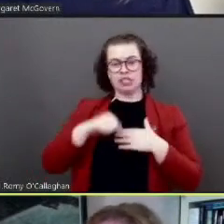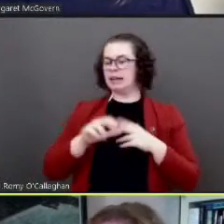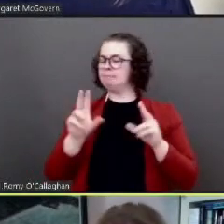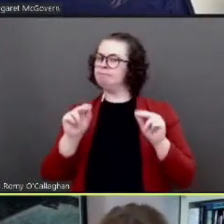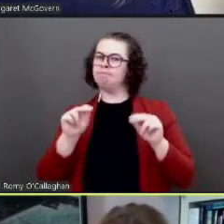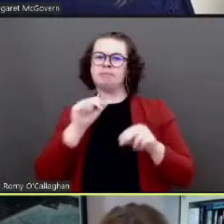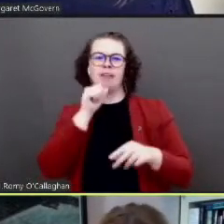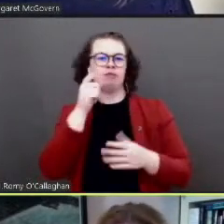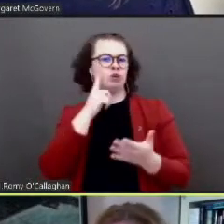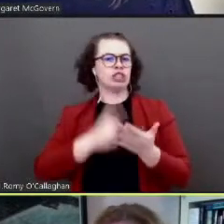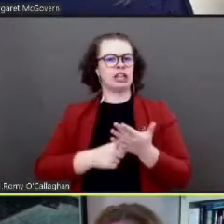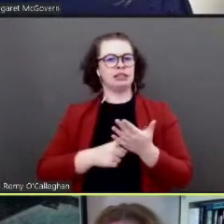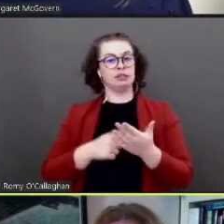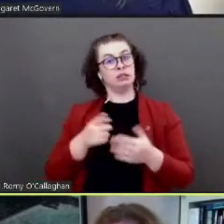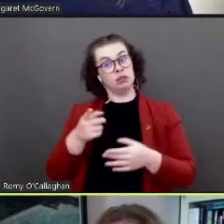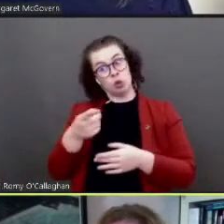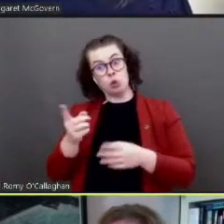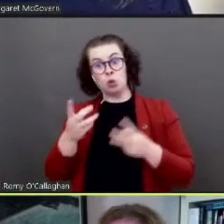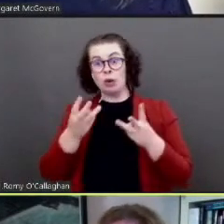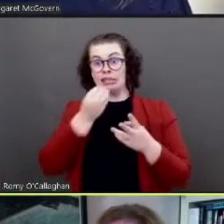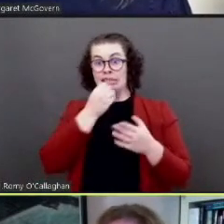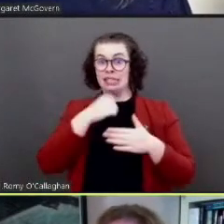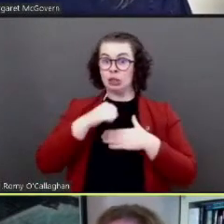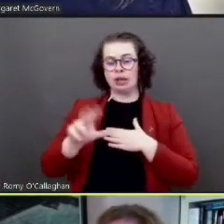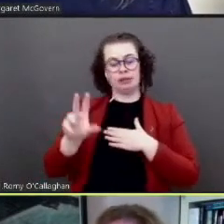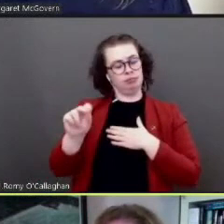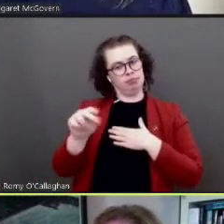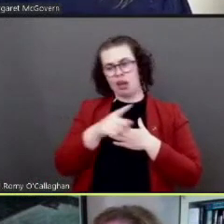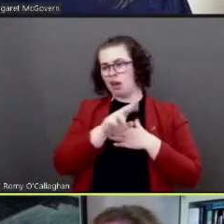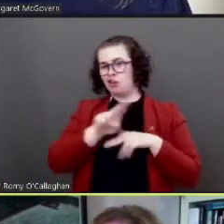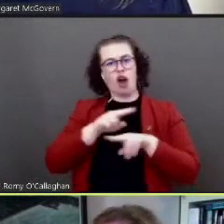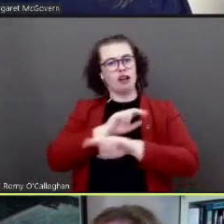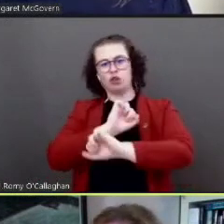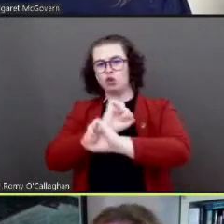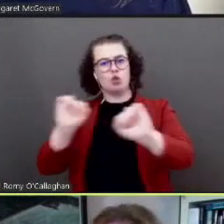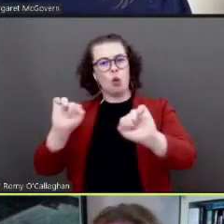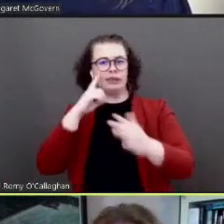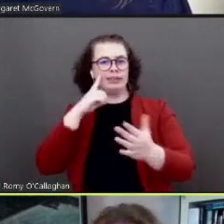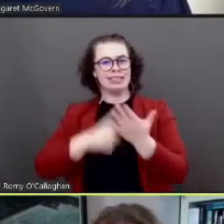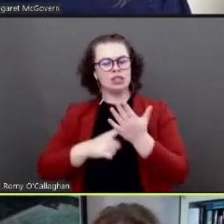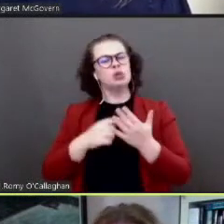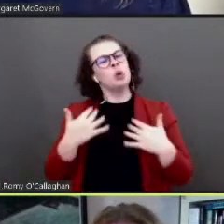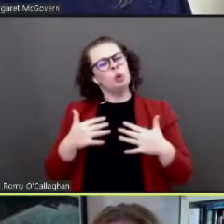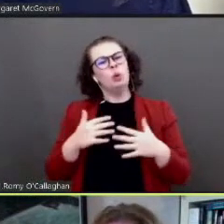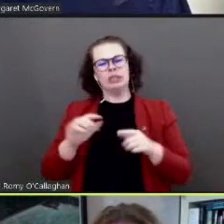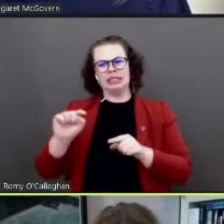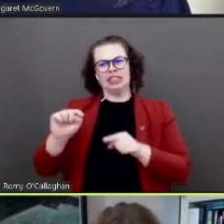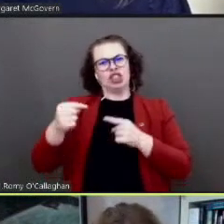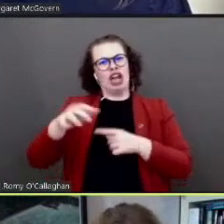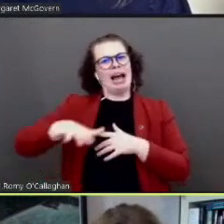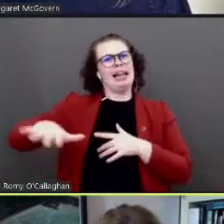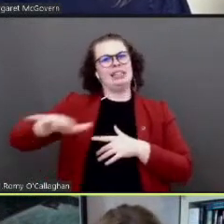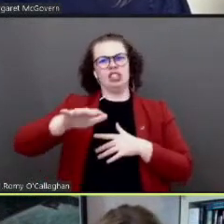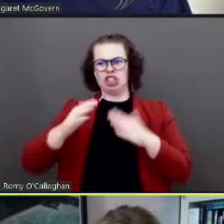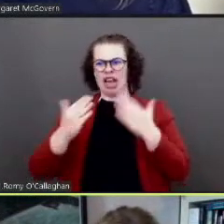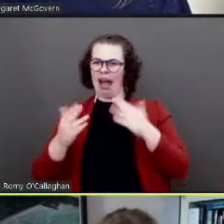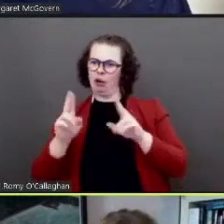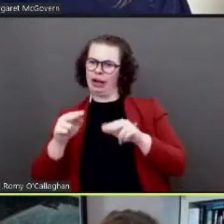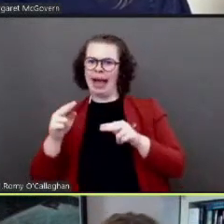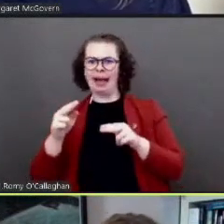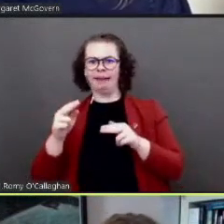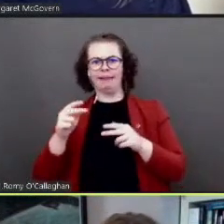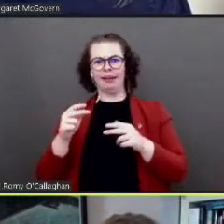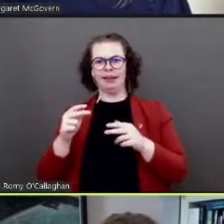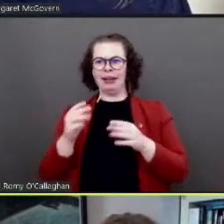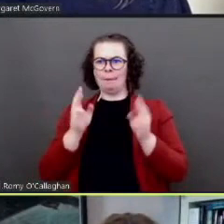decide when you're going to eat today. So, you know, there are a lot of challenges that are just built into the very fabric of imprisonment.